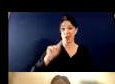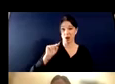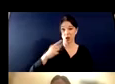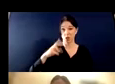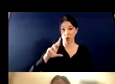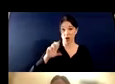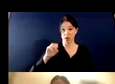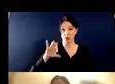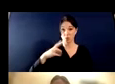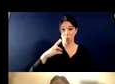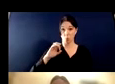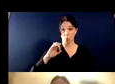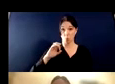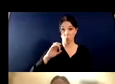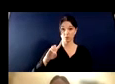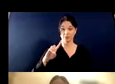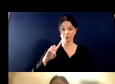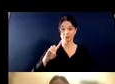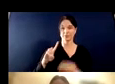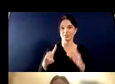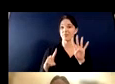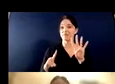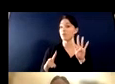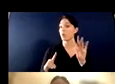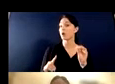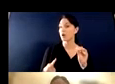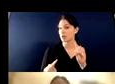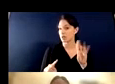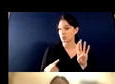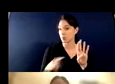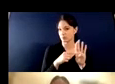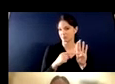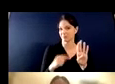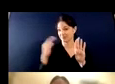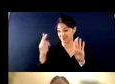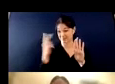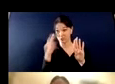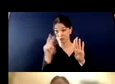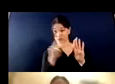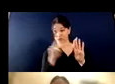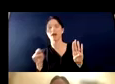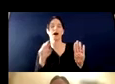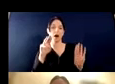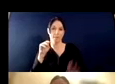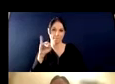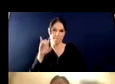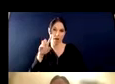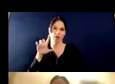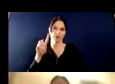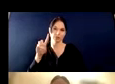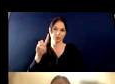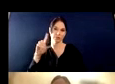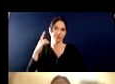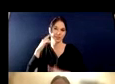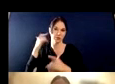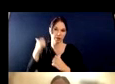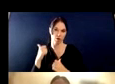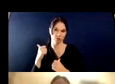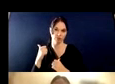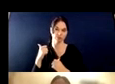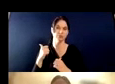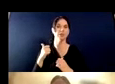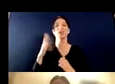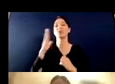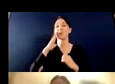40 decibels is considered a mild hearing loss. So the degree of hearing difference will vary depending on